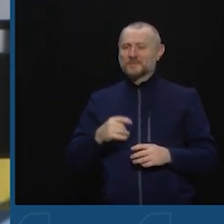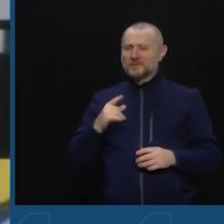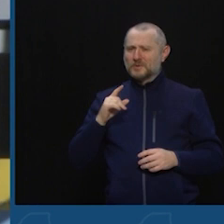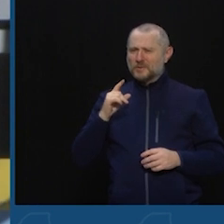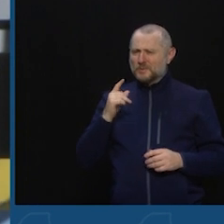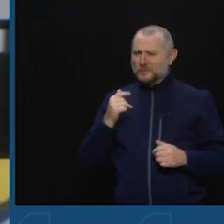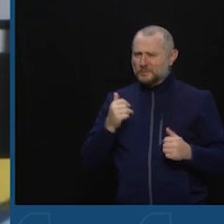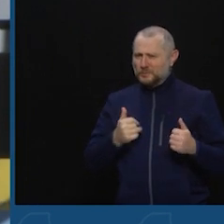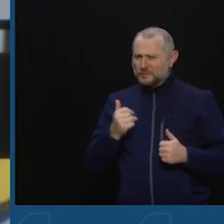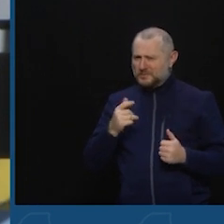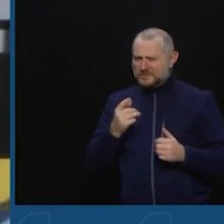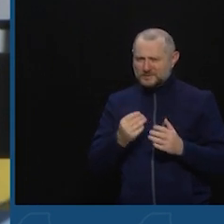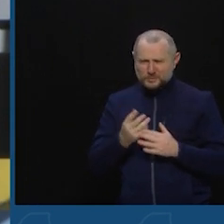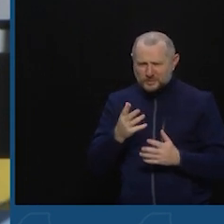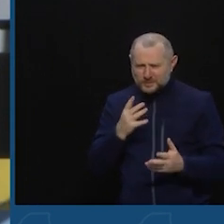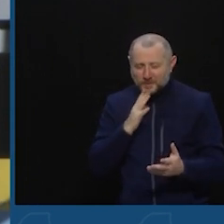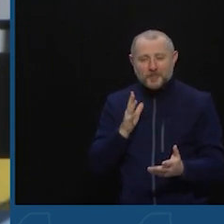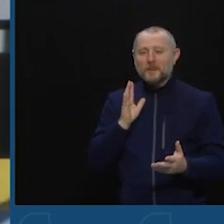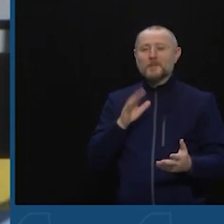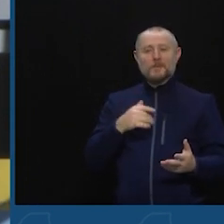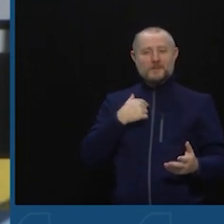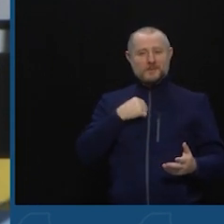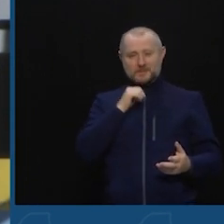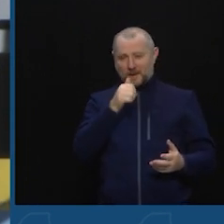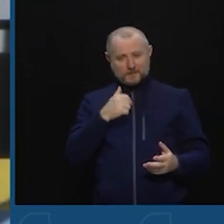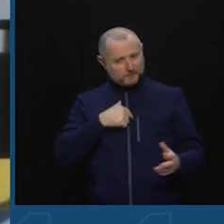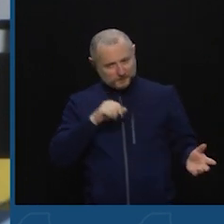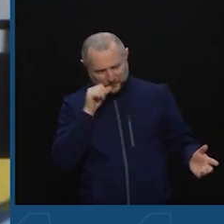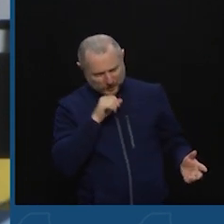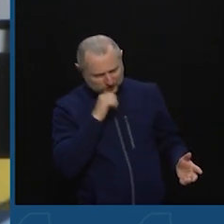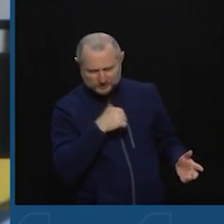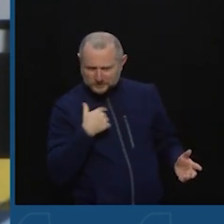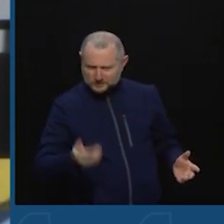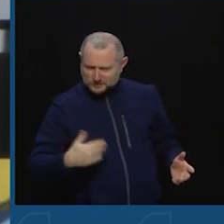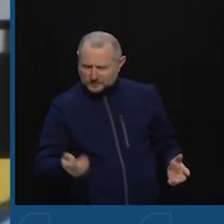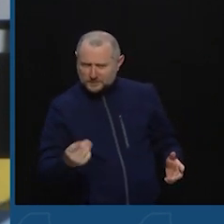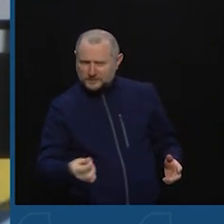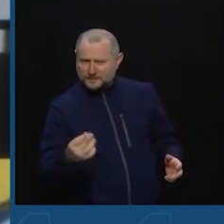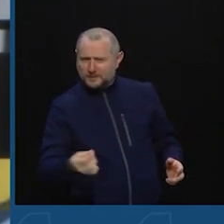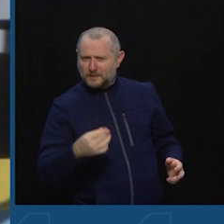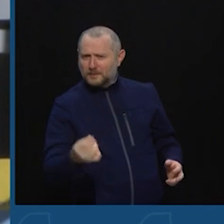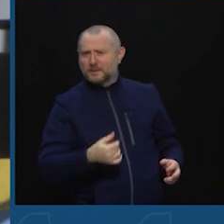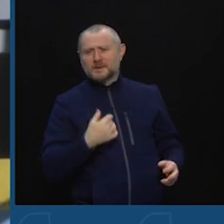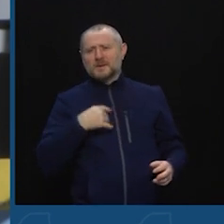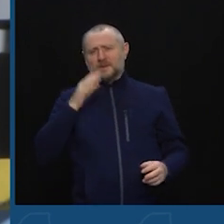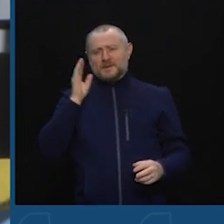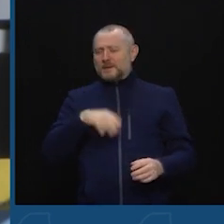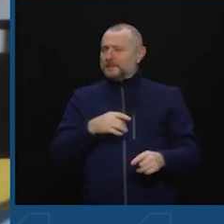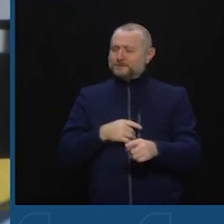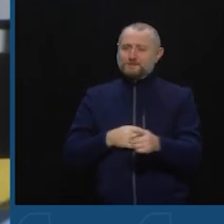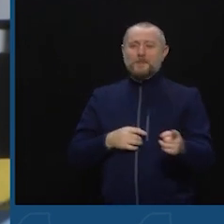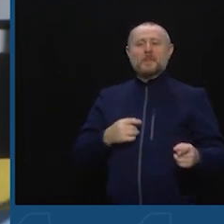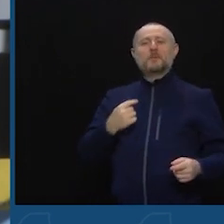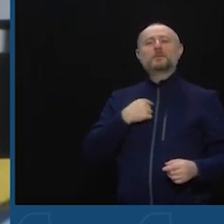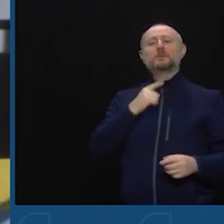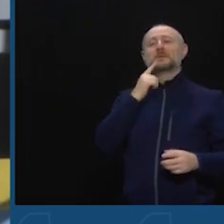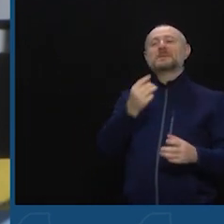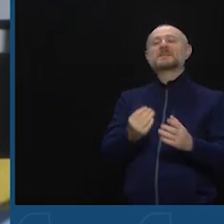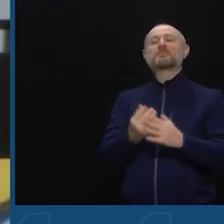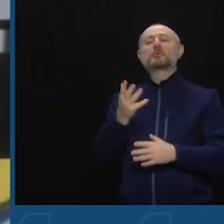okay, but you know how impatient I am. And if I would get this, okay, all right. Springish.